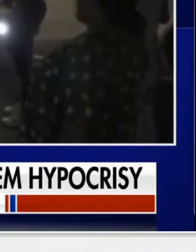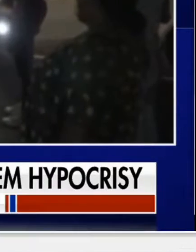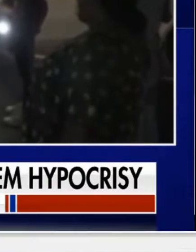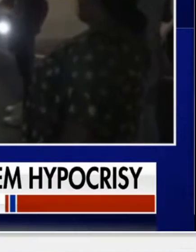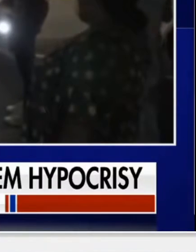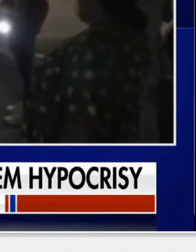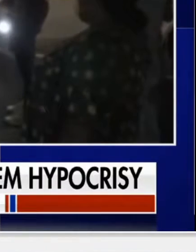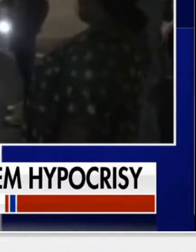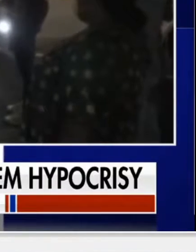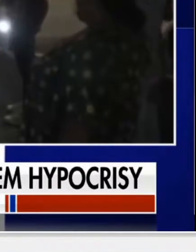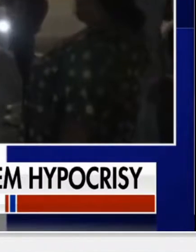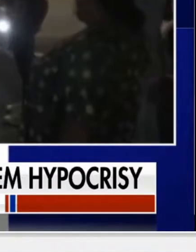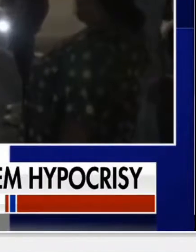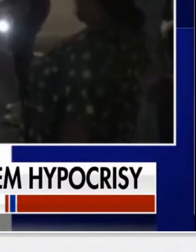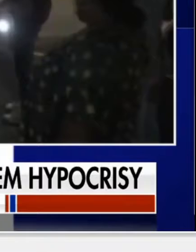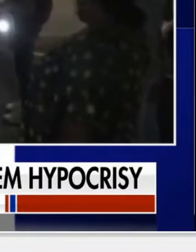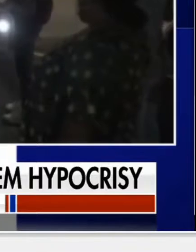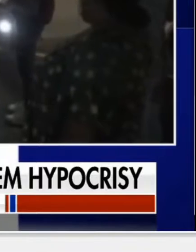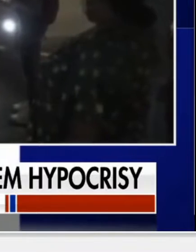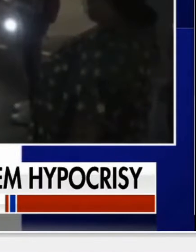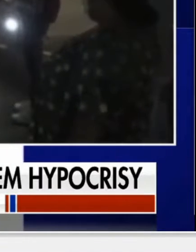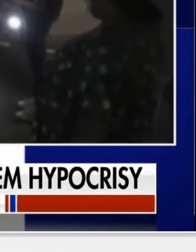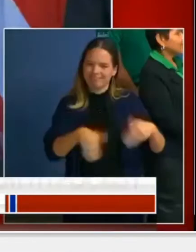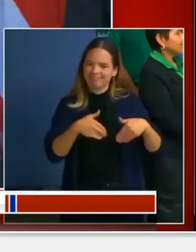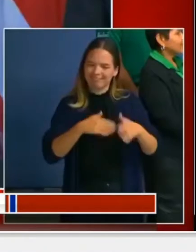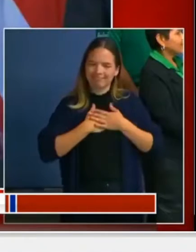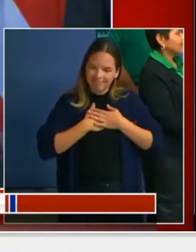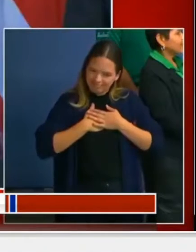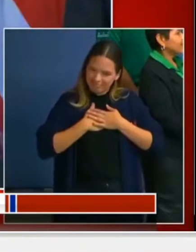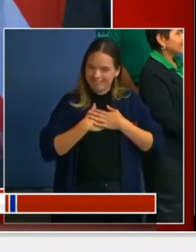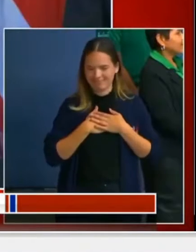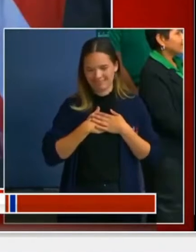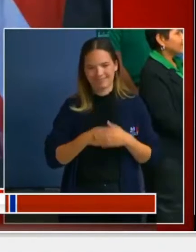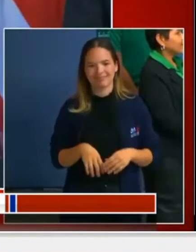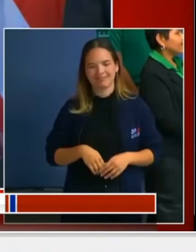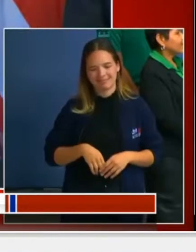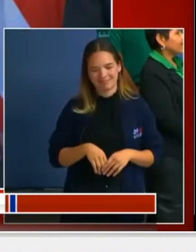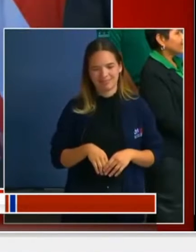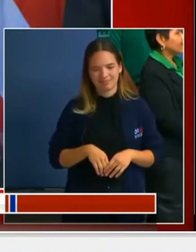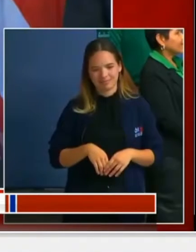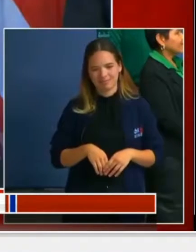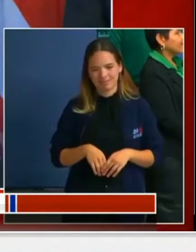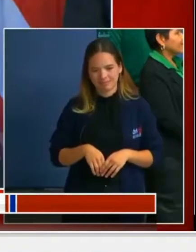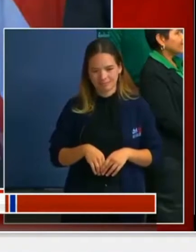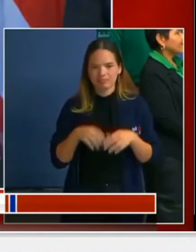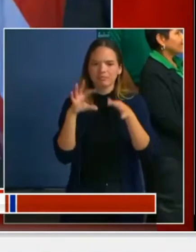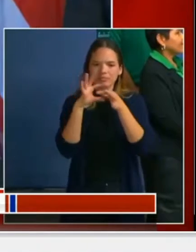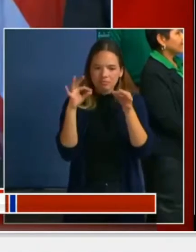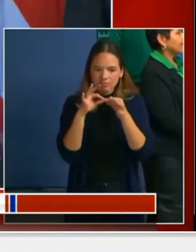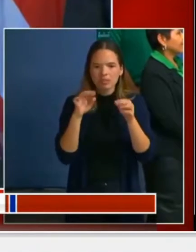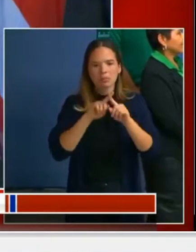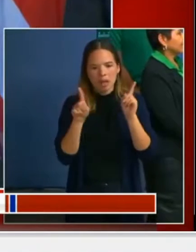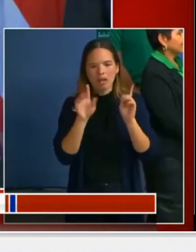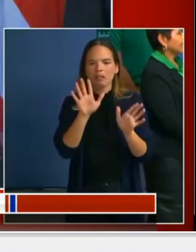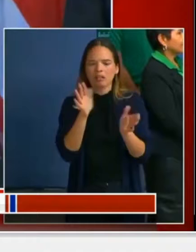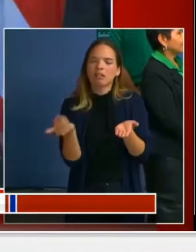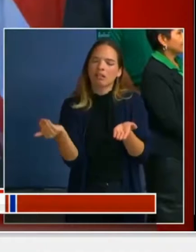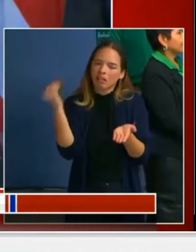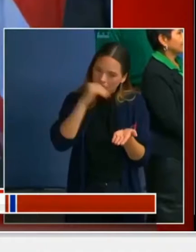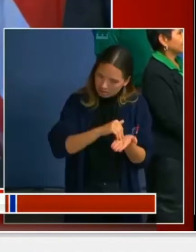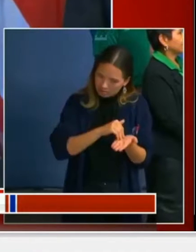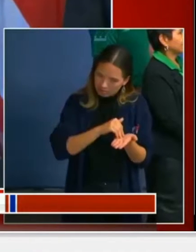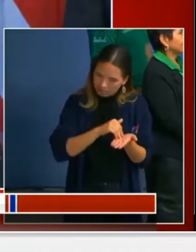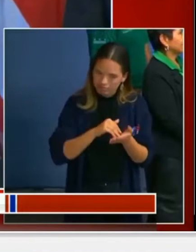became completely hysterical about it. Watch this. It's been said, but it's worth reiterating, that the governors